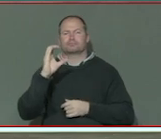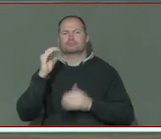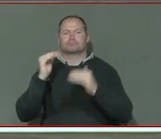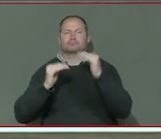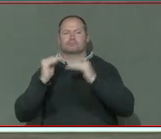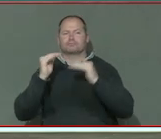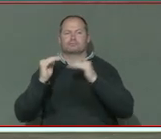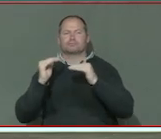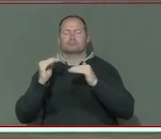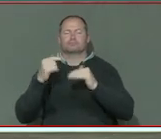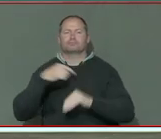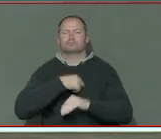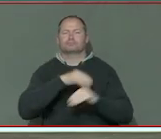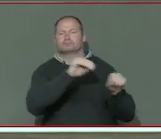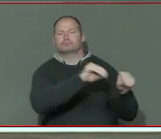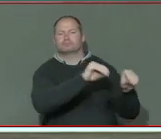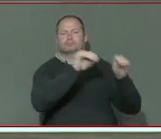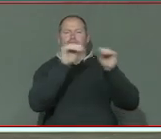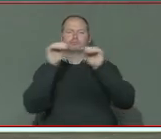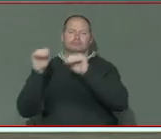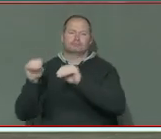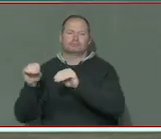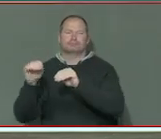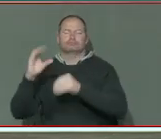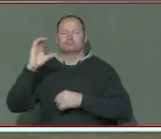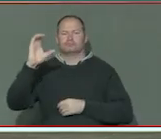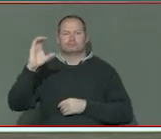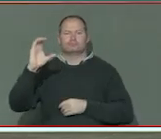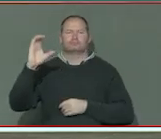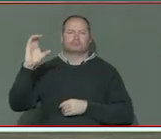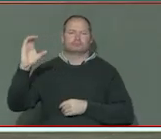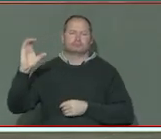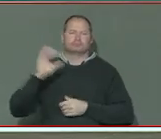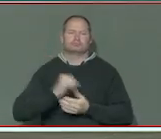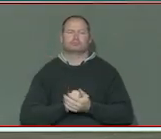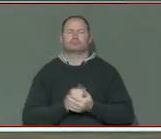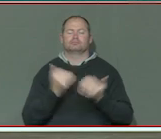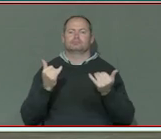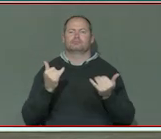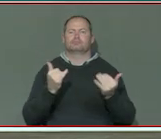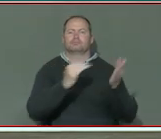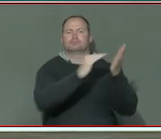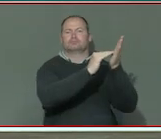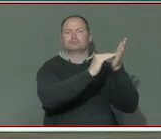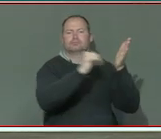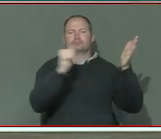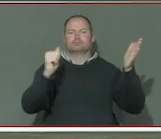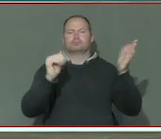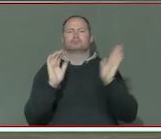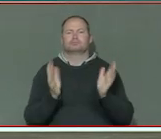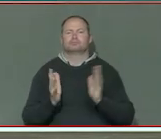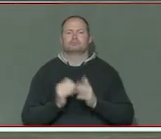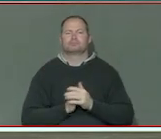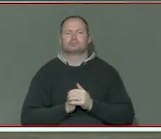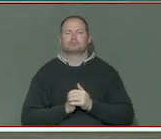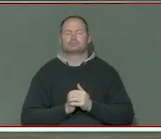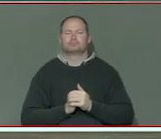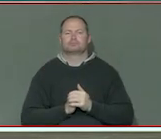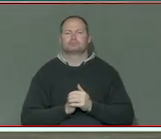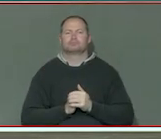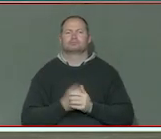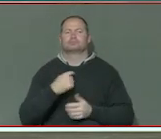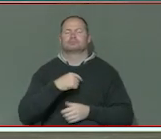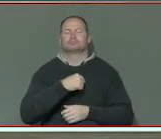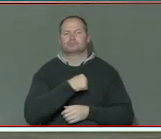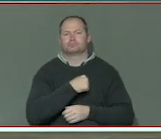be transferred to the creditors ledger. So how will we take it out? If that's on the credit side, we will debit, we